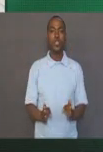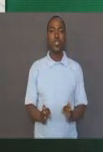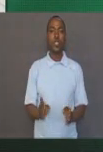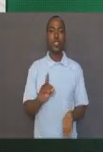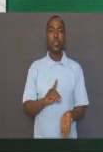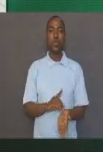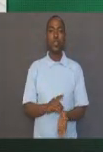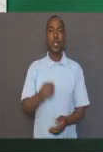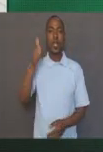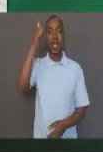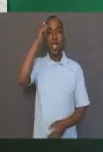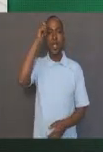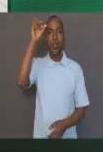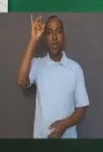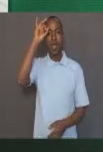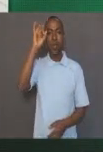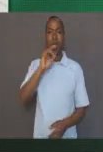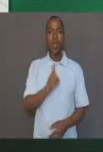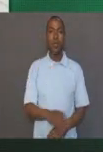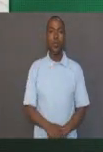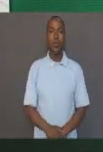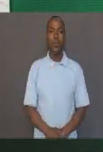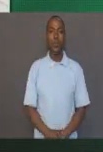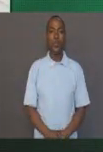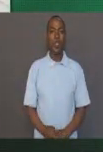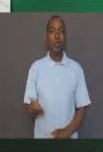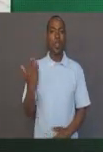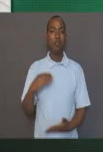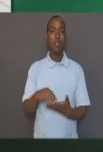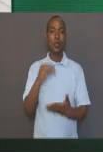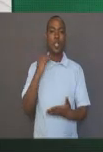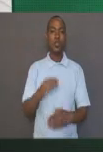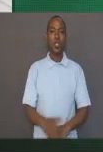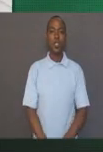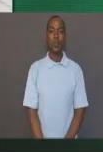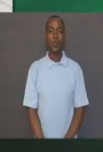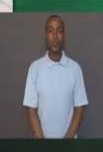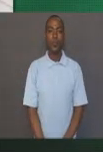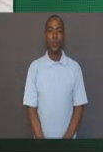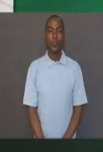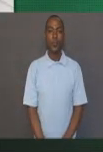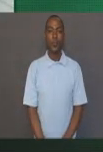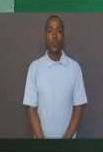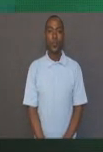Akiliu Lema, who we learned about in our last lesson.